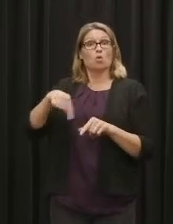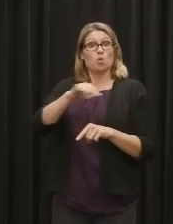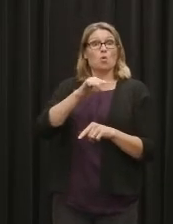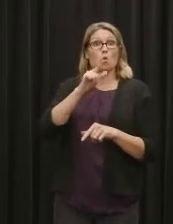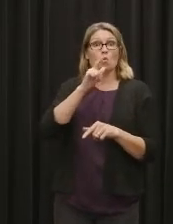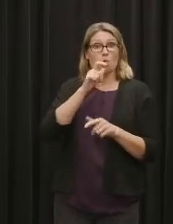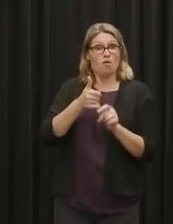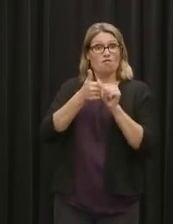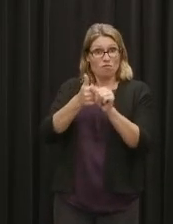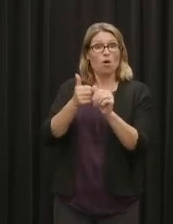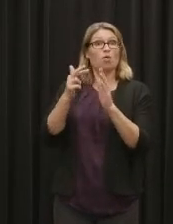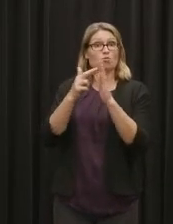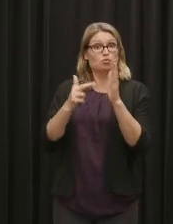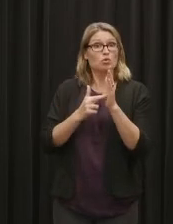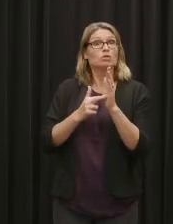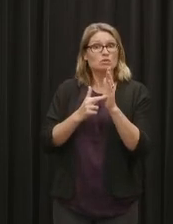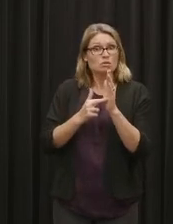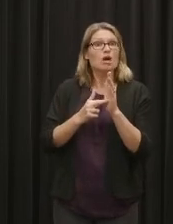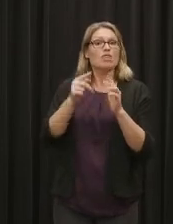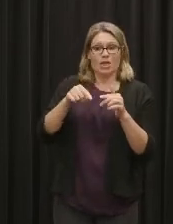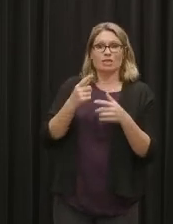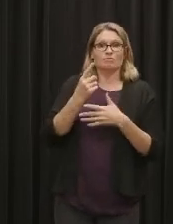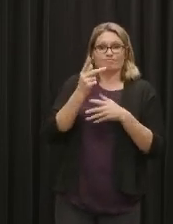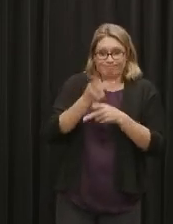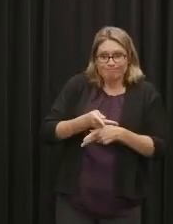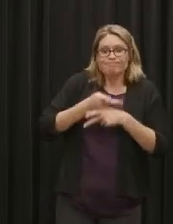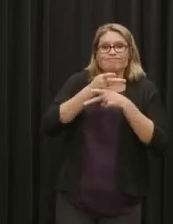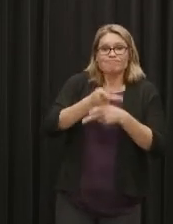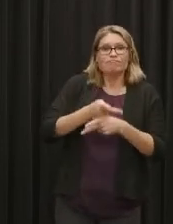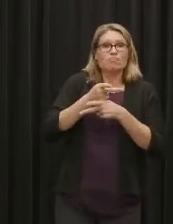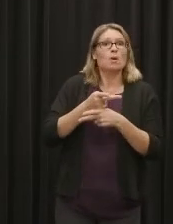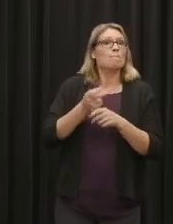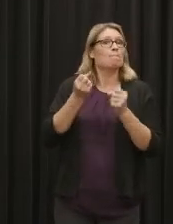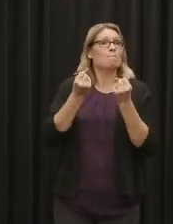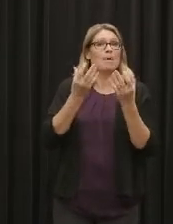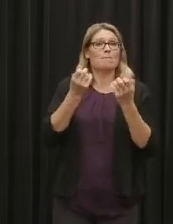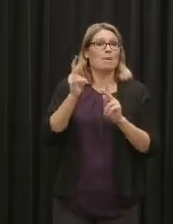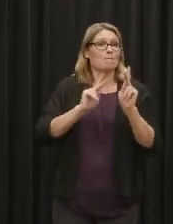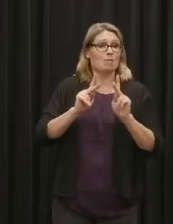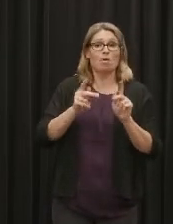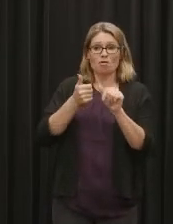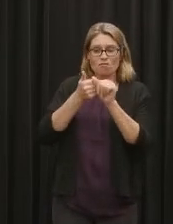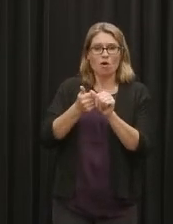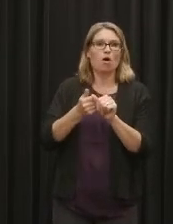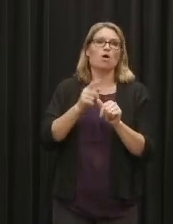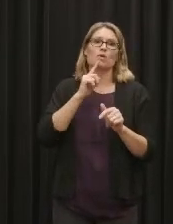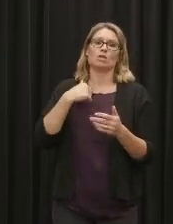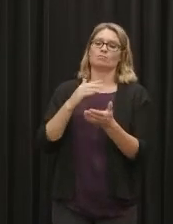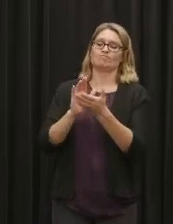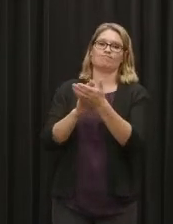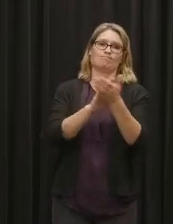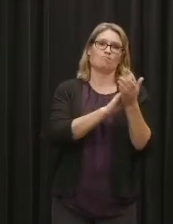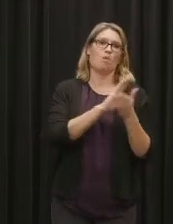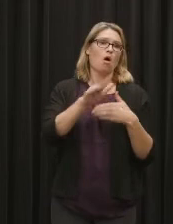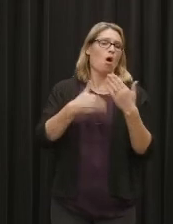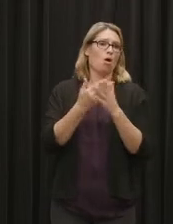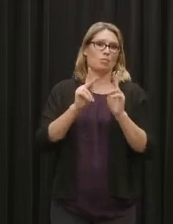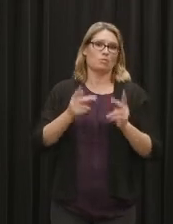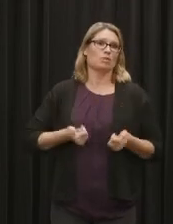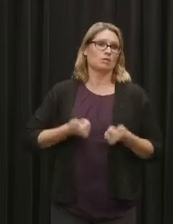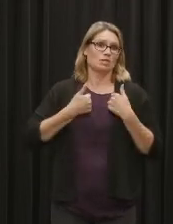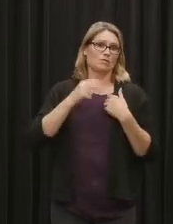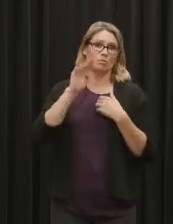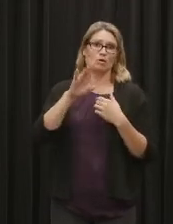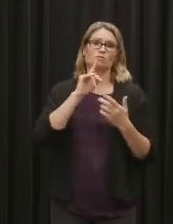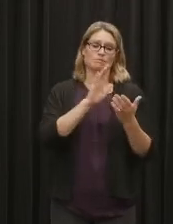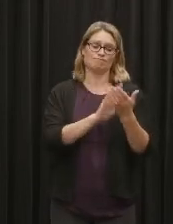part. Significant sacrifices made all around this province on many different levels, and I do commend everyone. I am very proud of the work that New Brunswickers